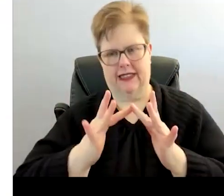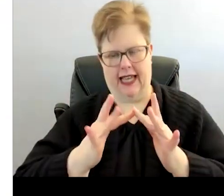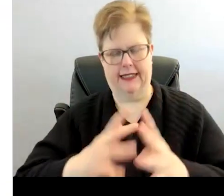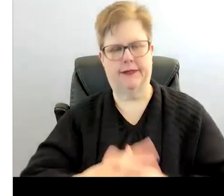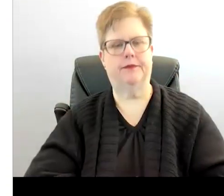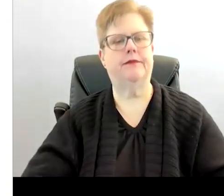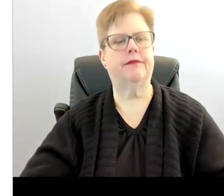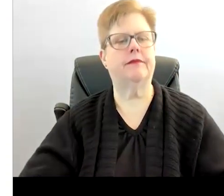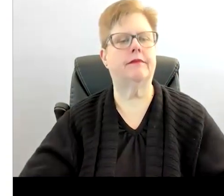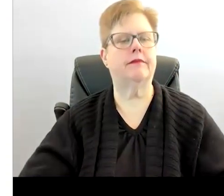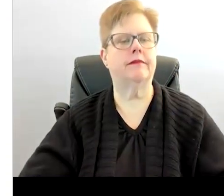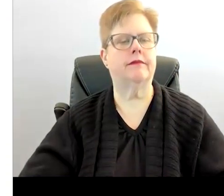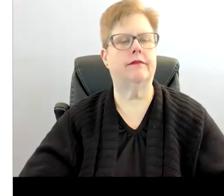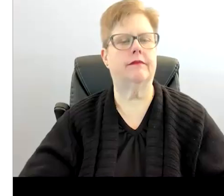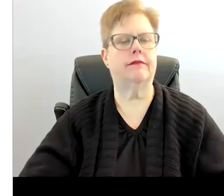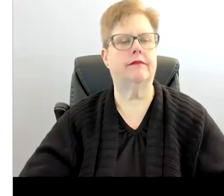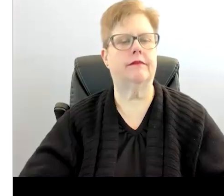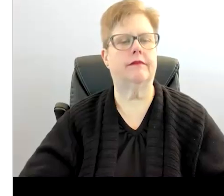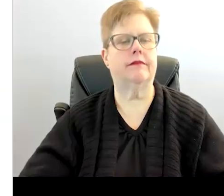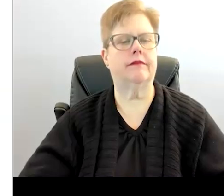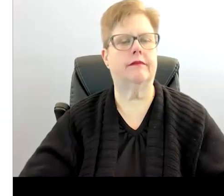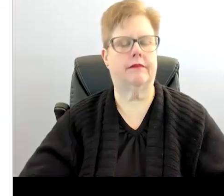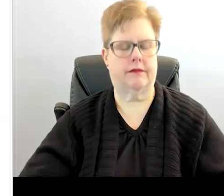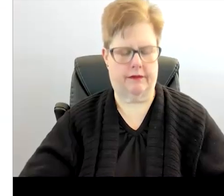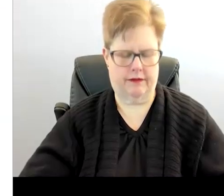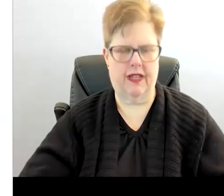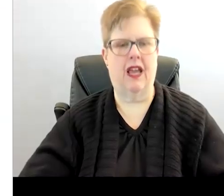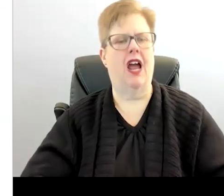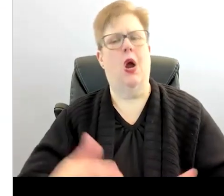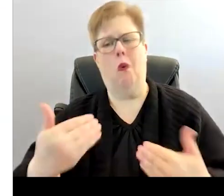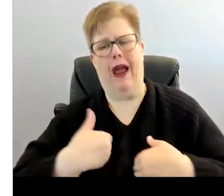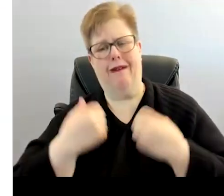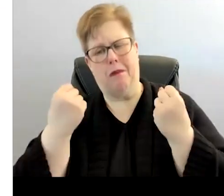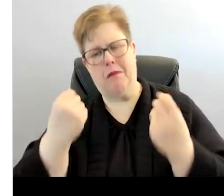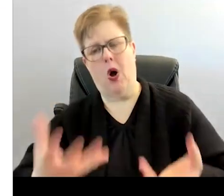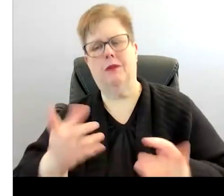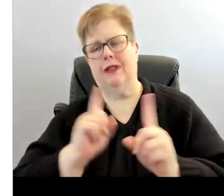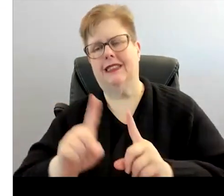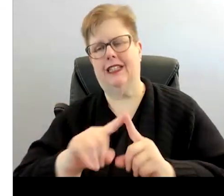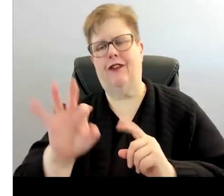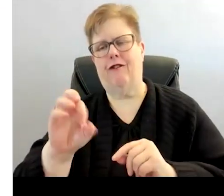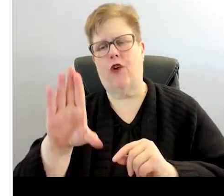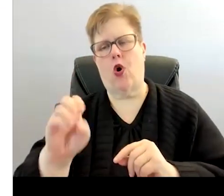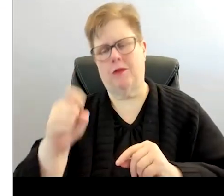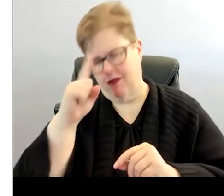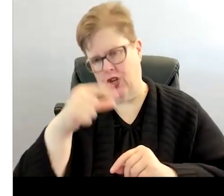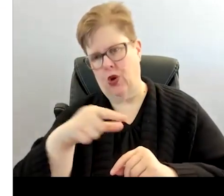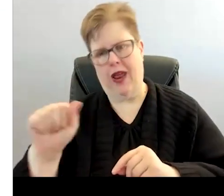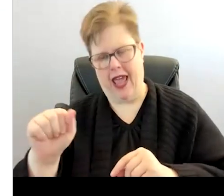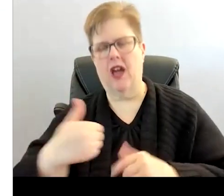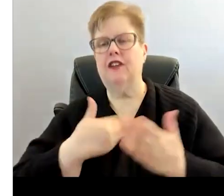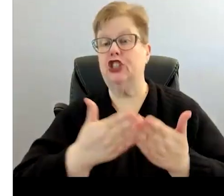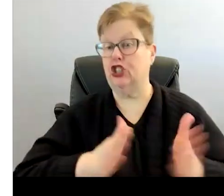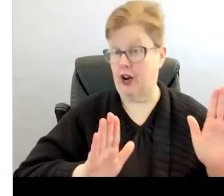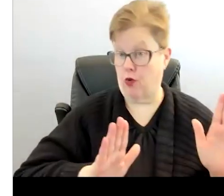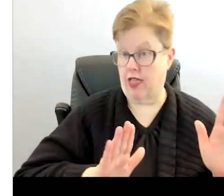site. So we have multiple discussion board forums here for QAs. We have just a general QA